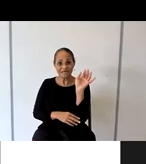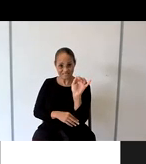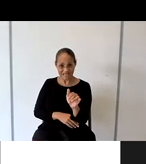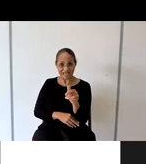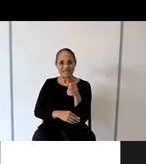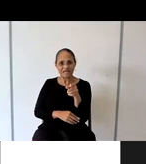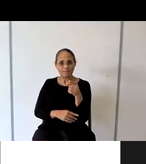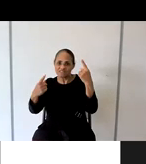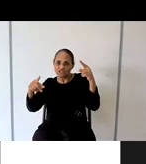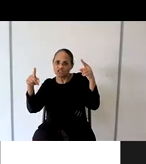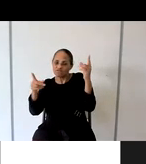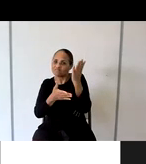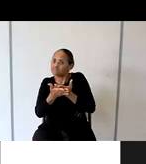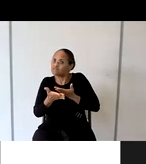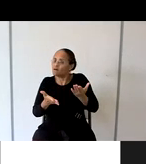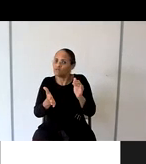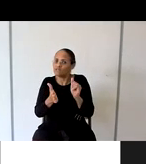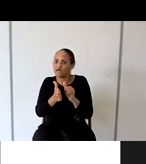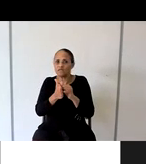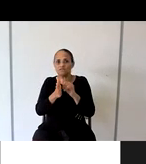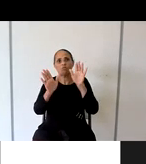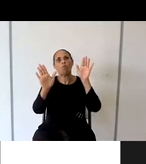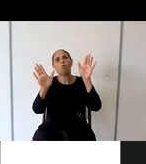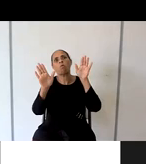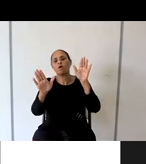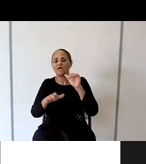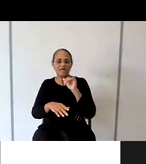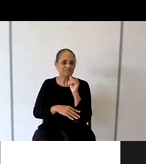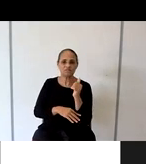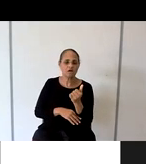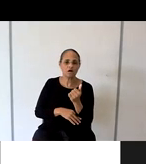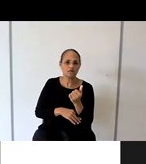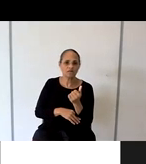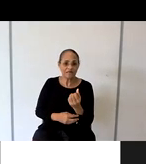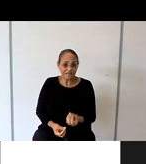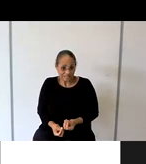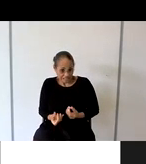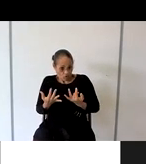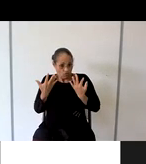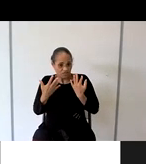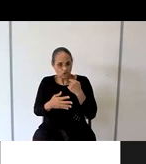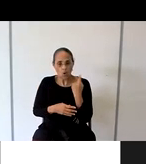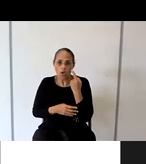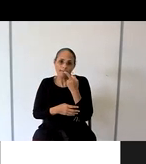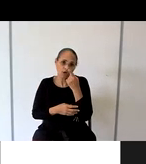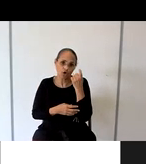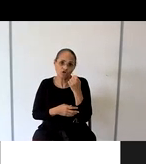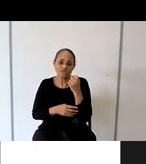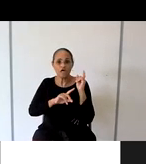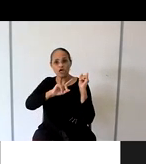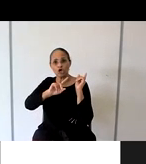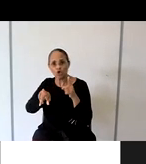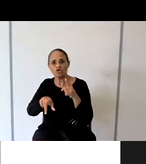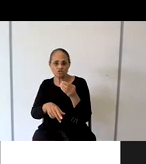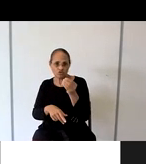is achieving something that is extraordinary. He's not an inspiration just because he goes to the grocery